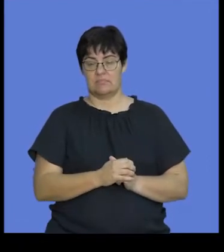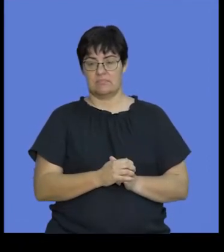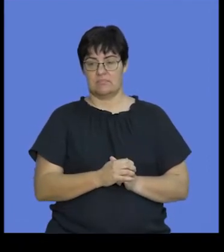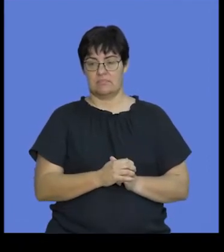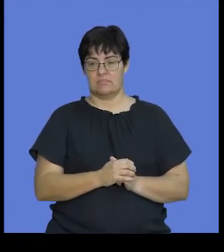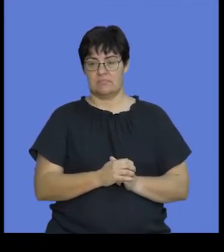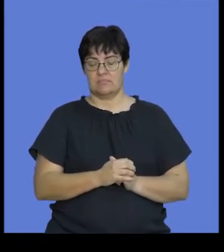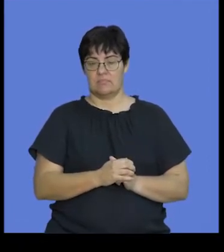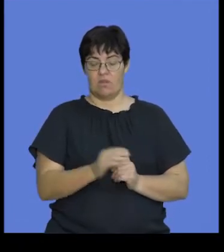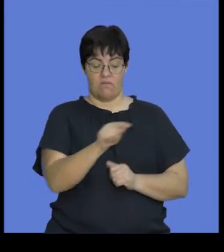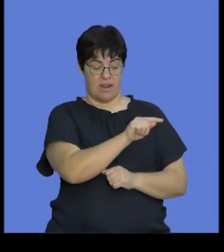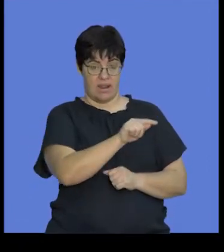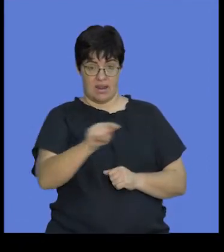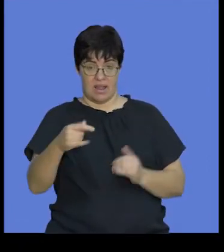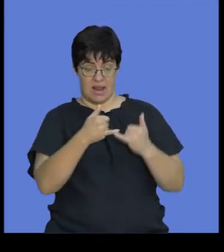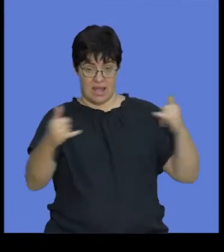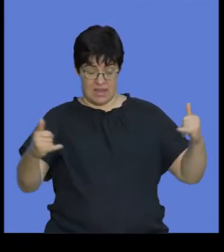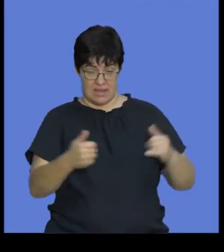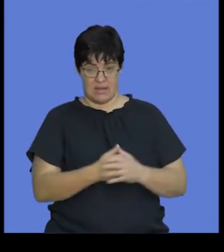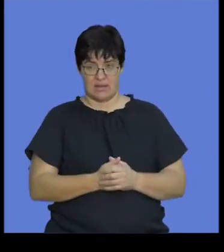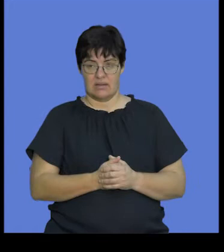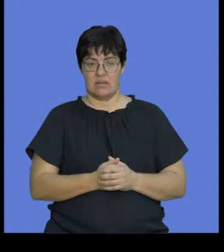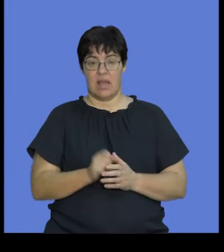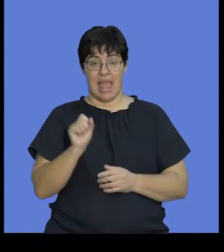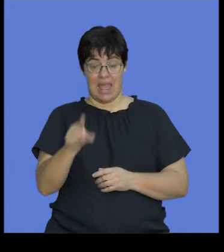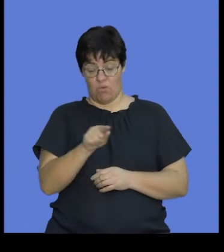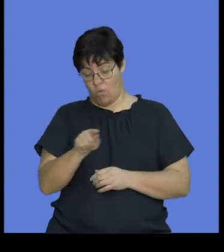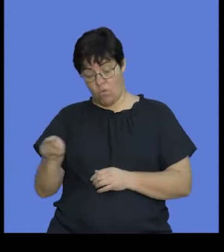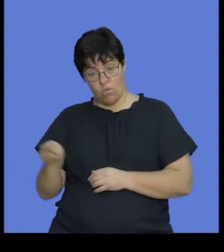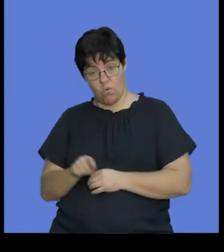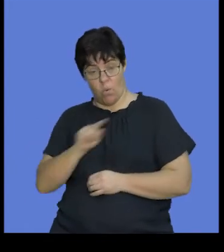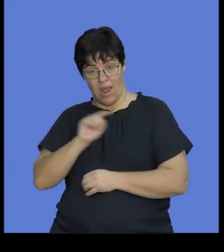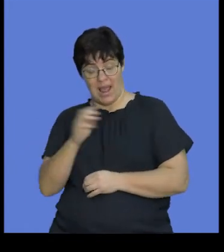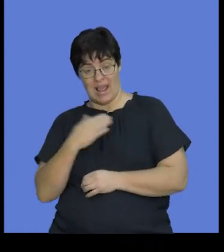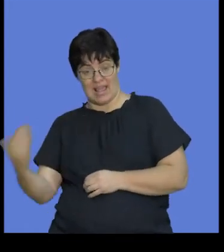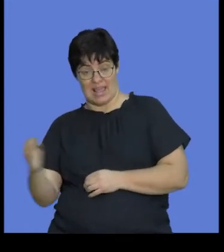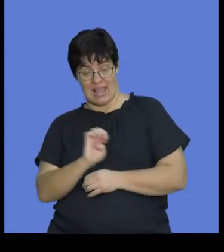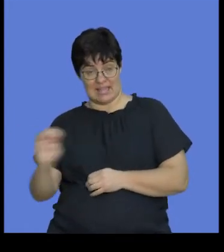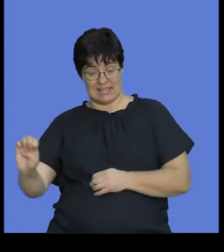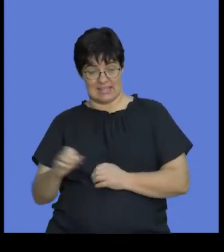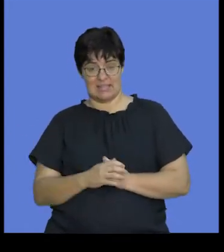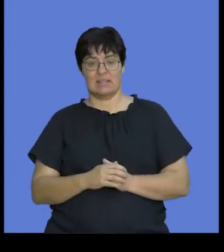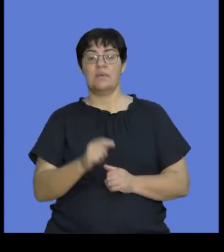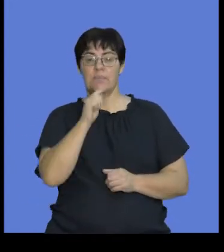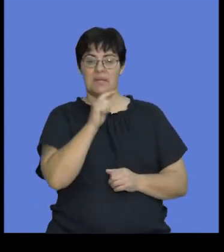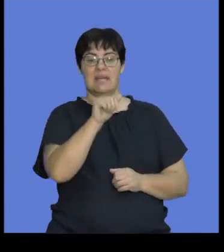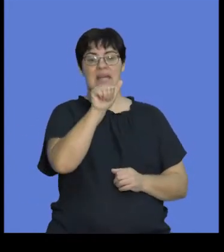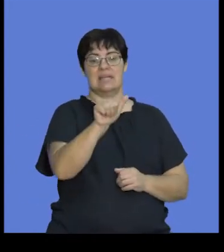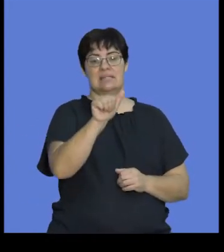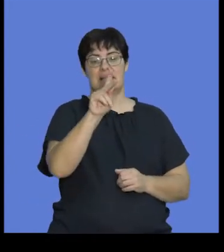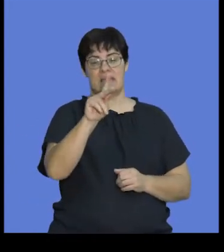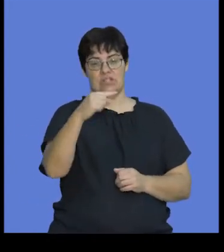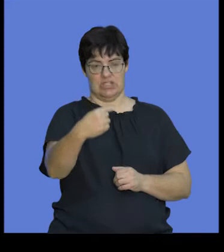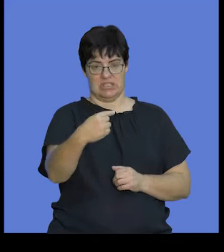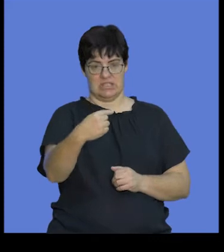would do is we have a line with our arrow, okay, and I put on it 6